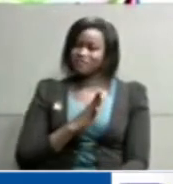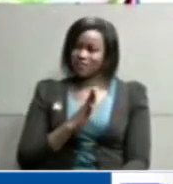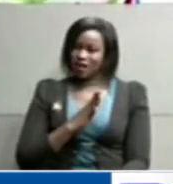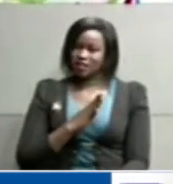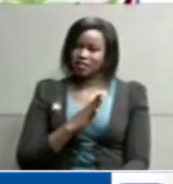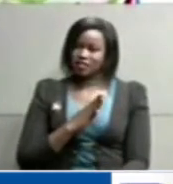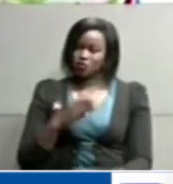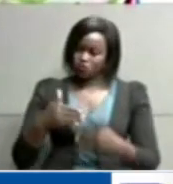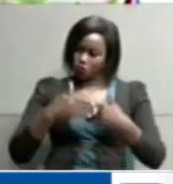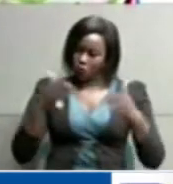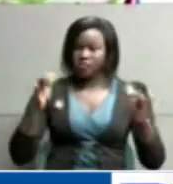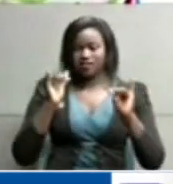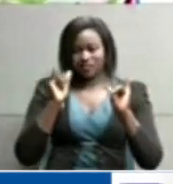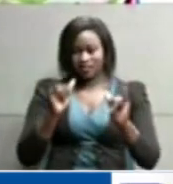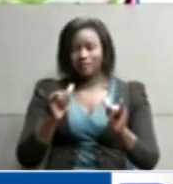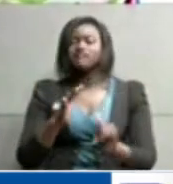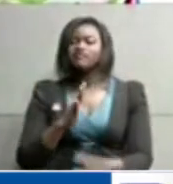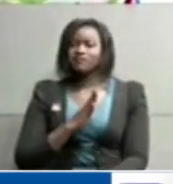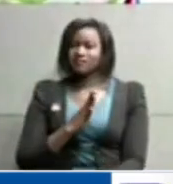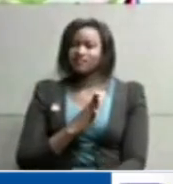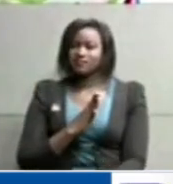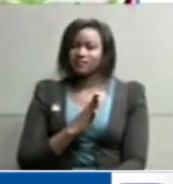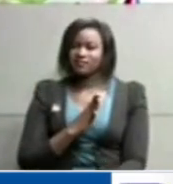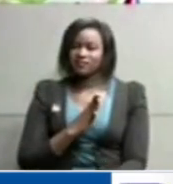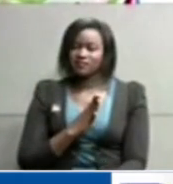These are the workplaces.